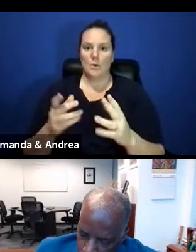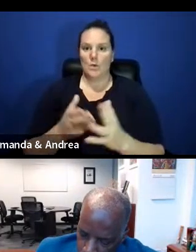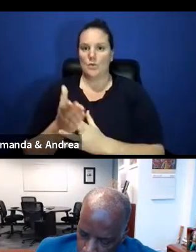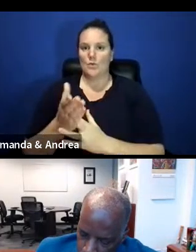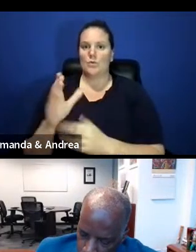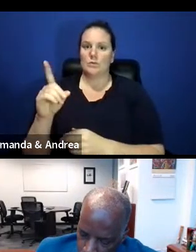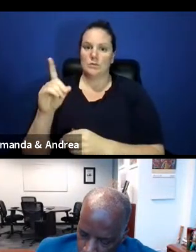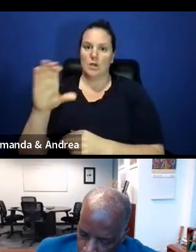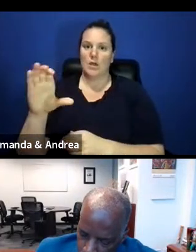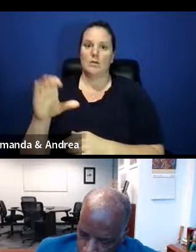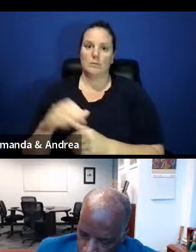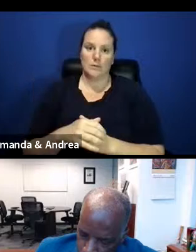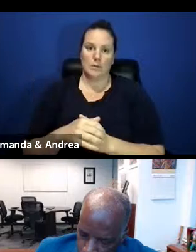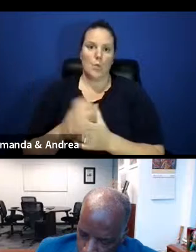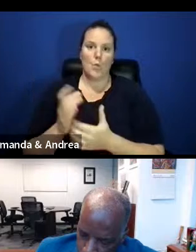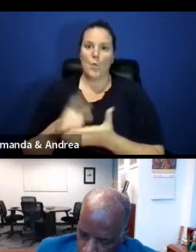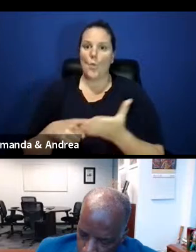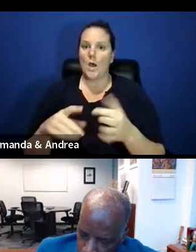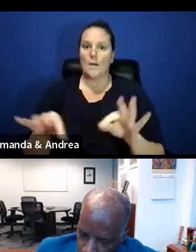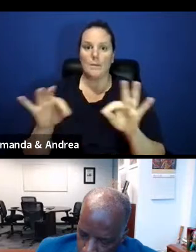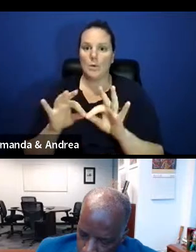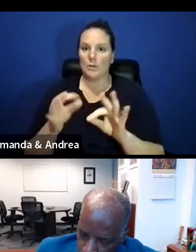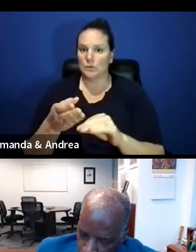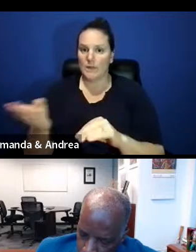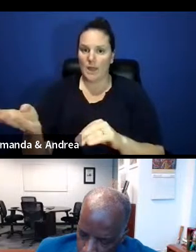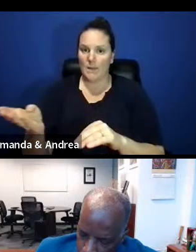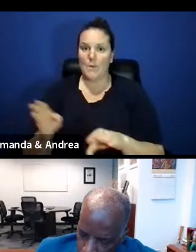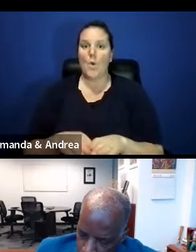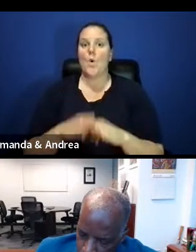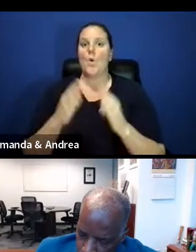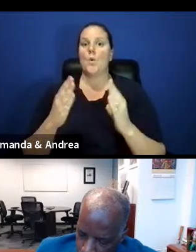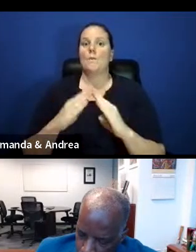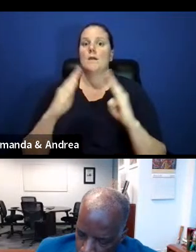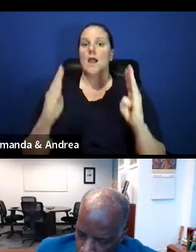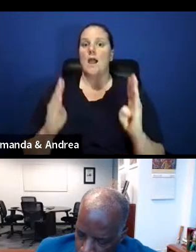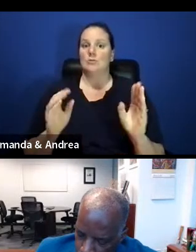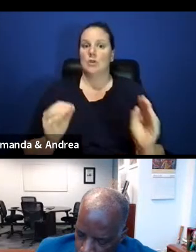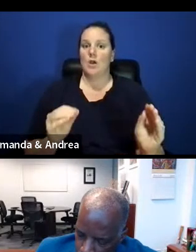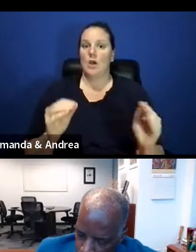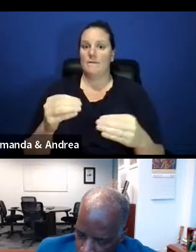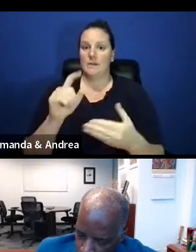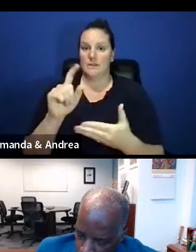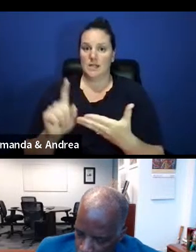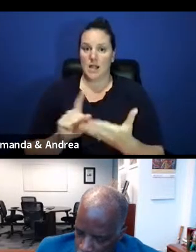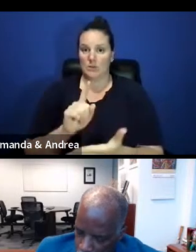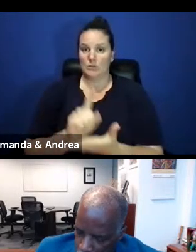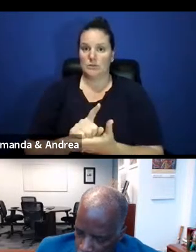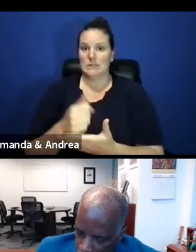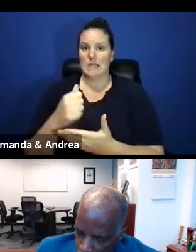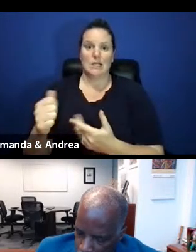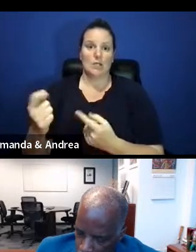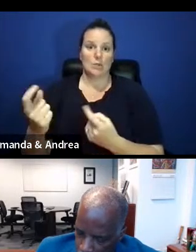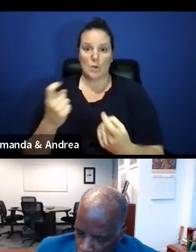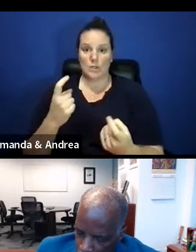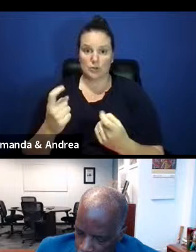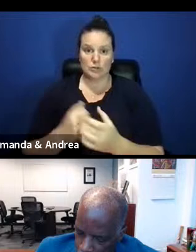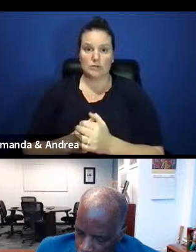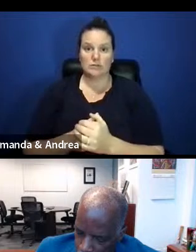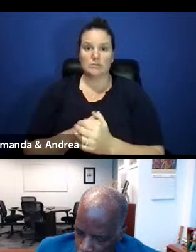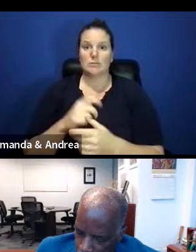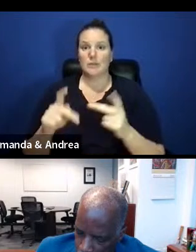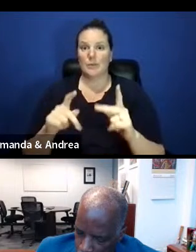in on what is important to them. And we're having open house office hours so that if there's questions or if people need